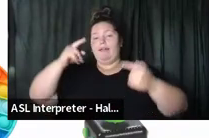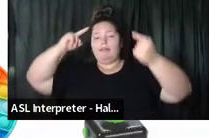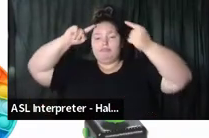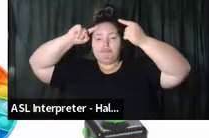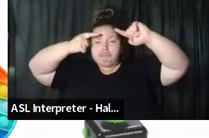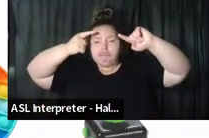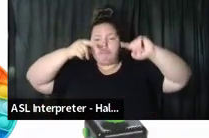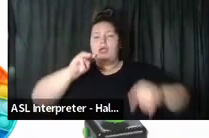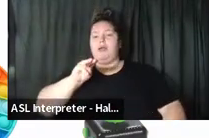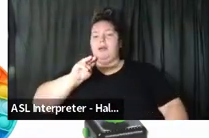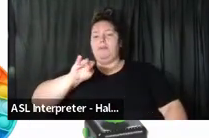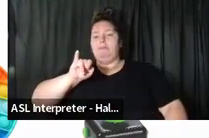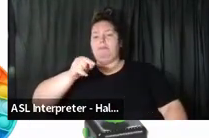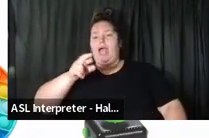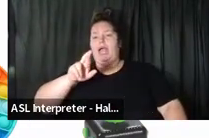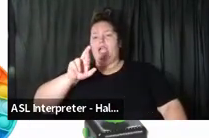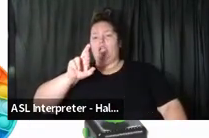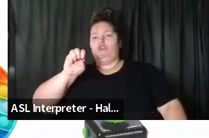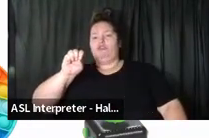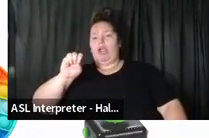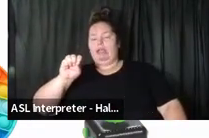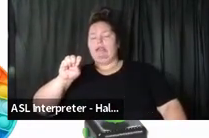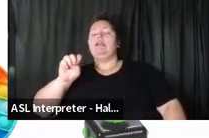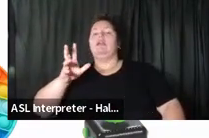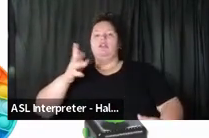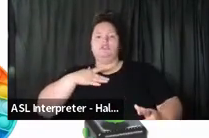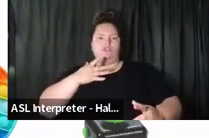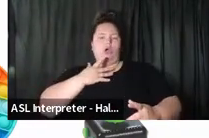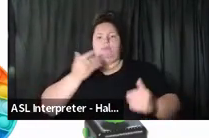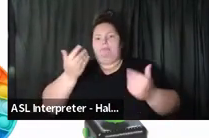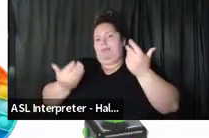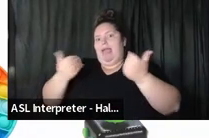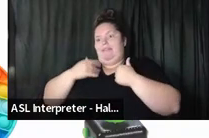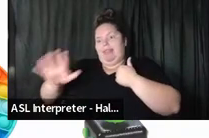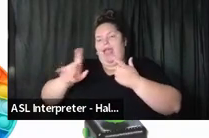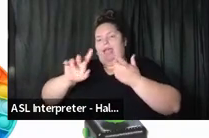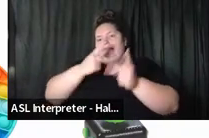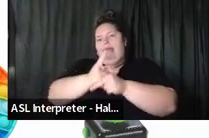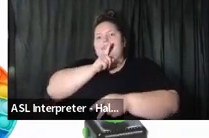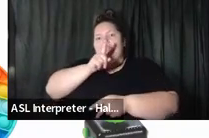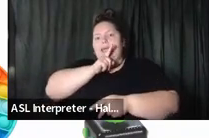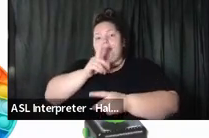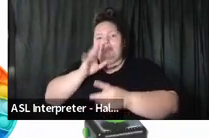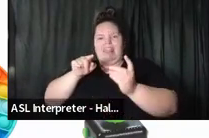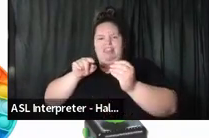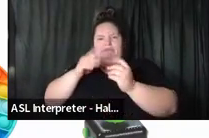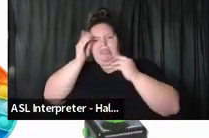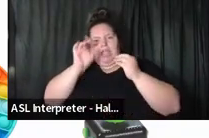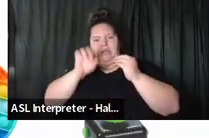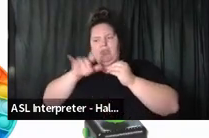being mindful of that as well, like just having those type of lamps and thinking about that as your AT. There's different